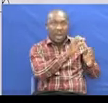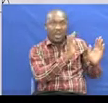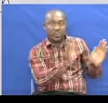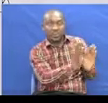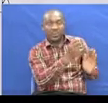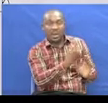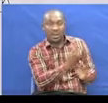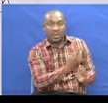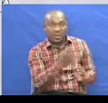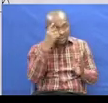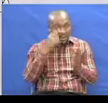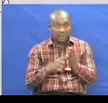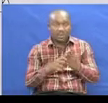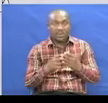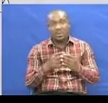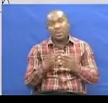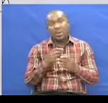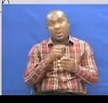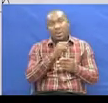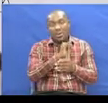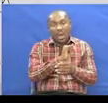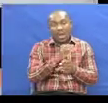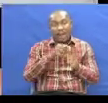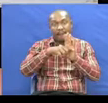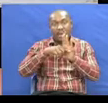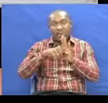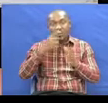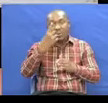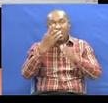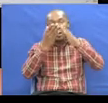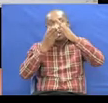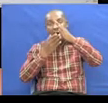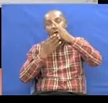y minus 1/8 is equal to